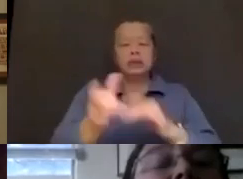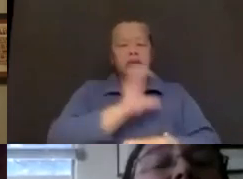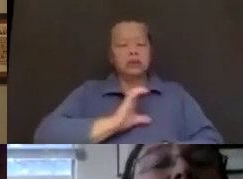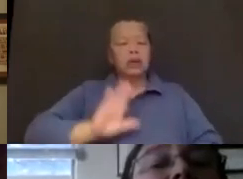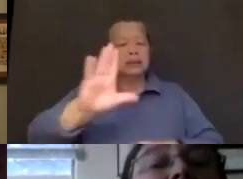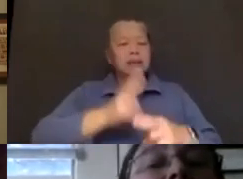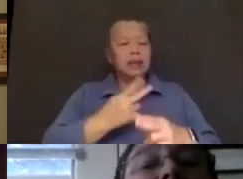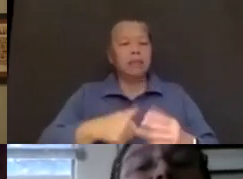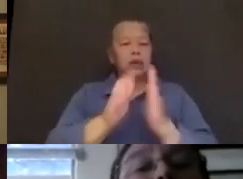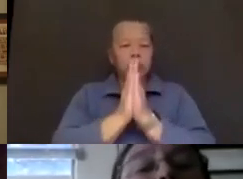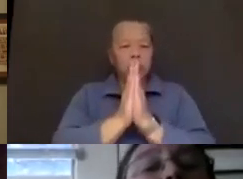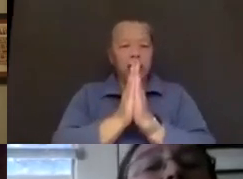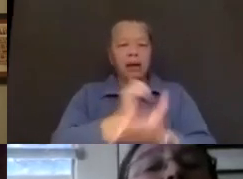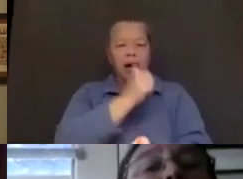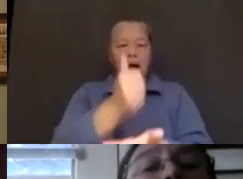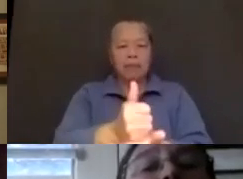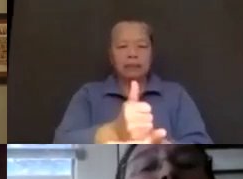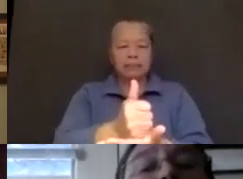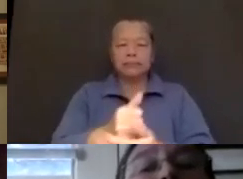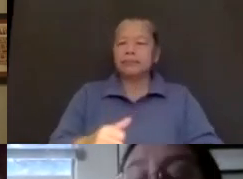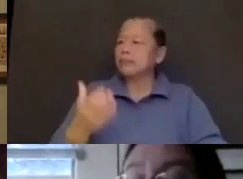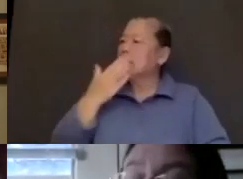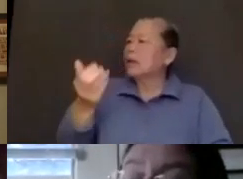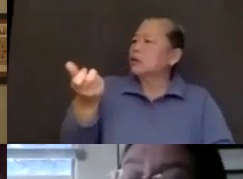Amen. Amen. Thank you, Jonathan.